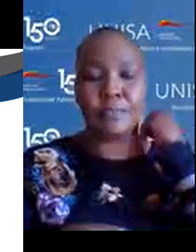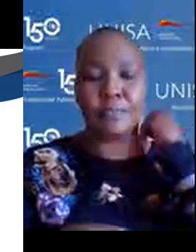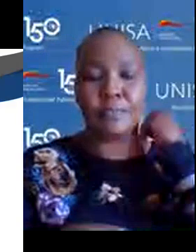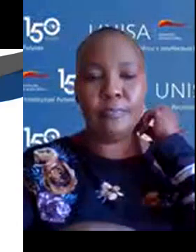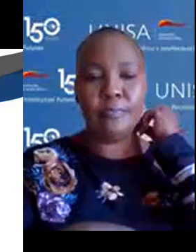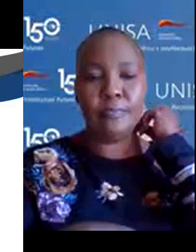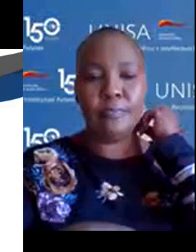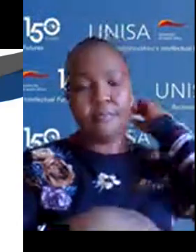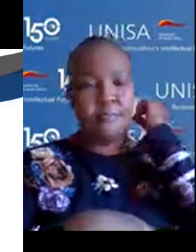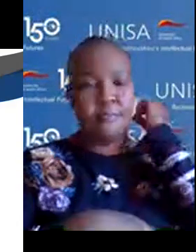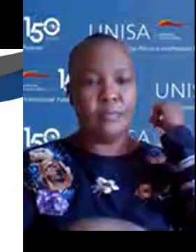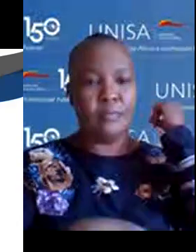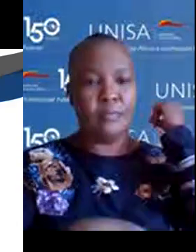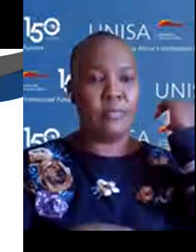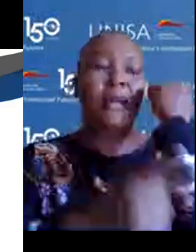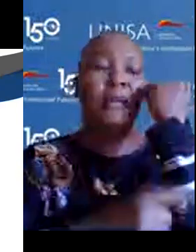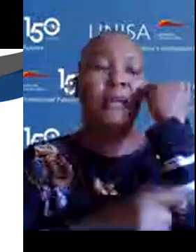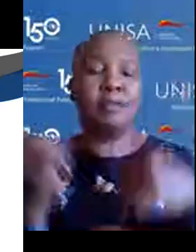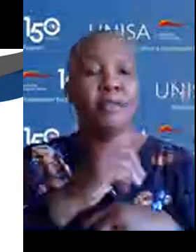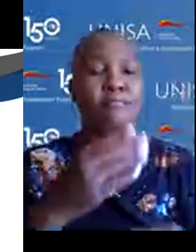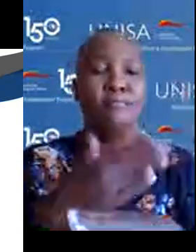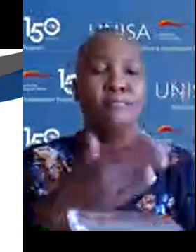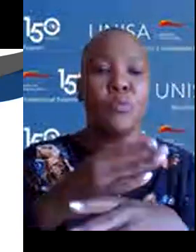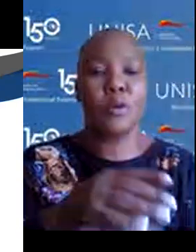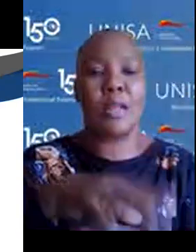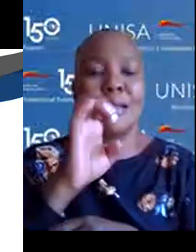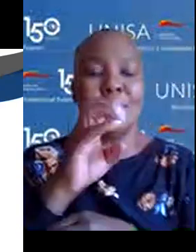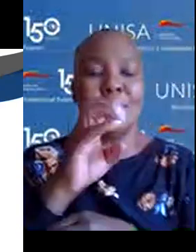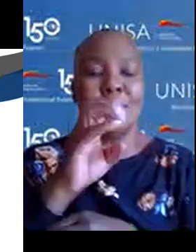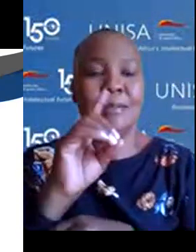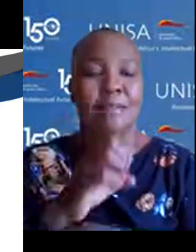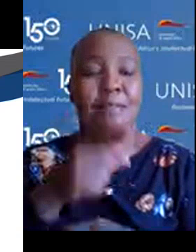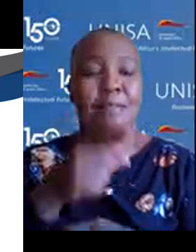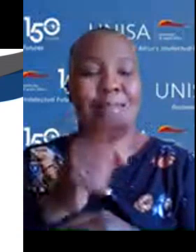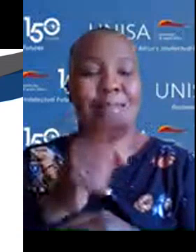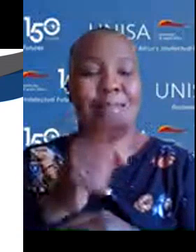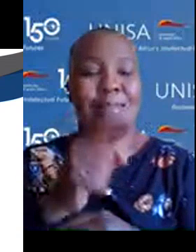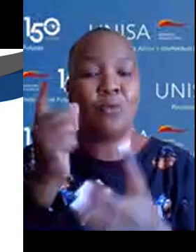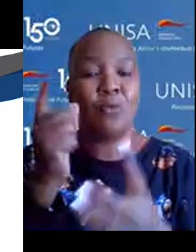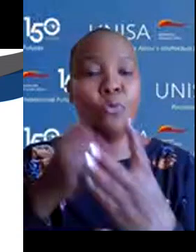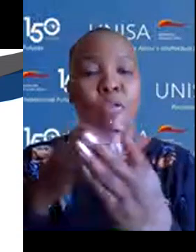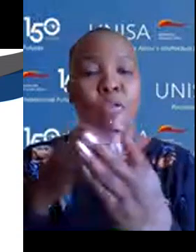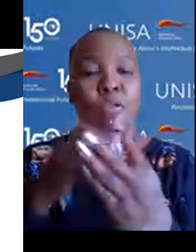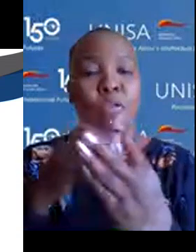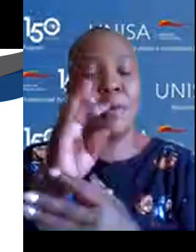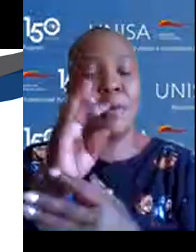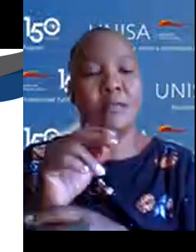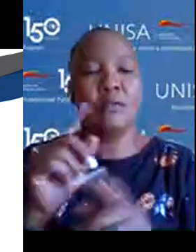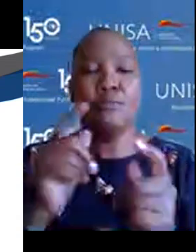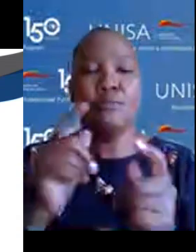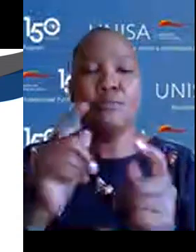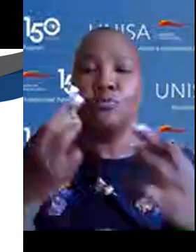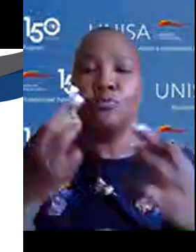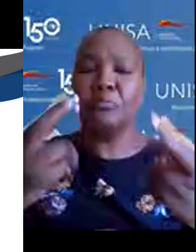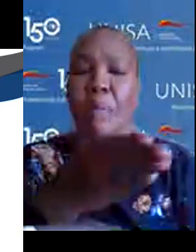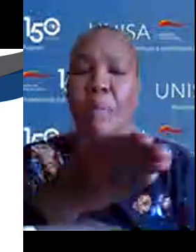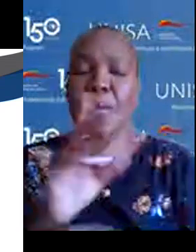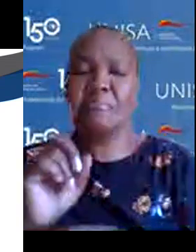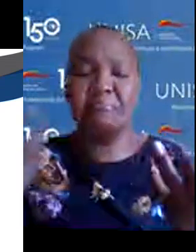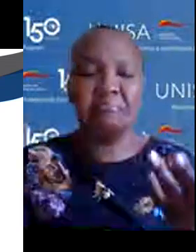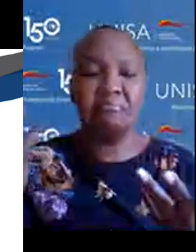dive into Edge, Microsoft Edge, the Windows browser, and see what tools are available there. Not just the normal